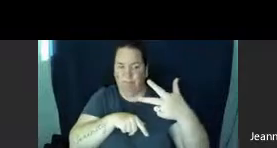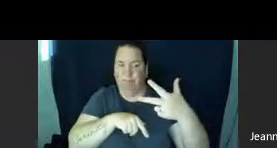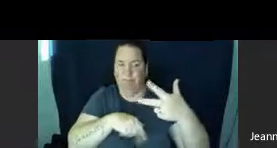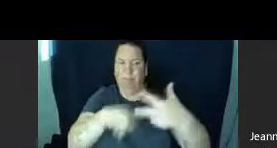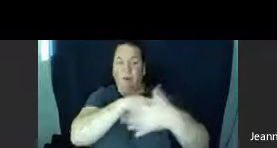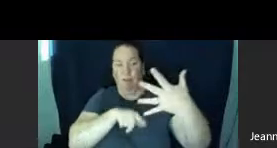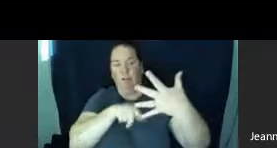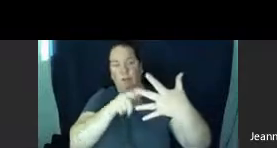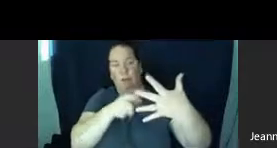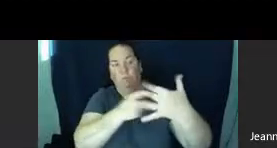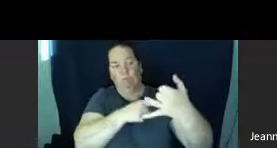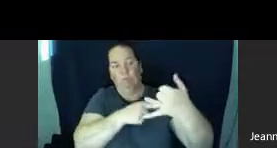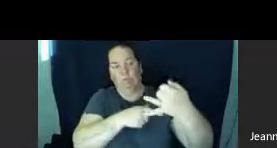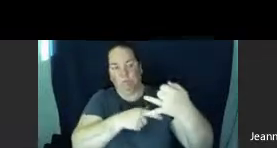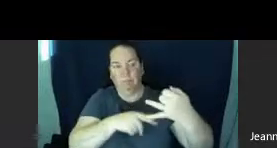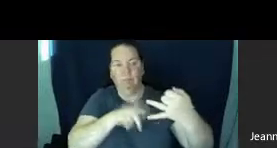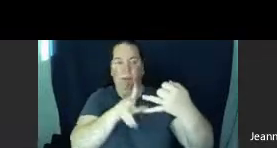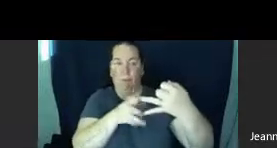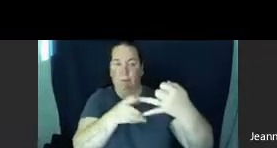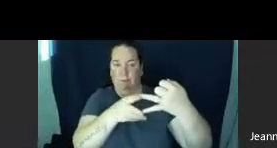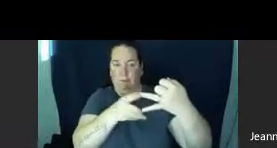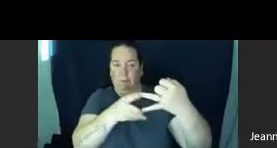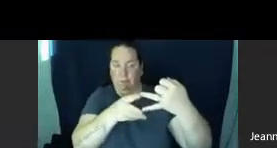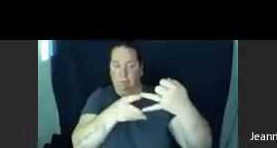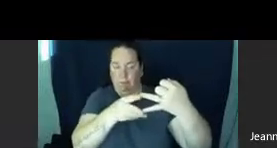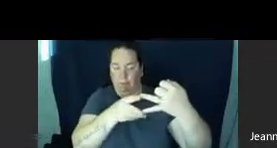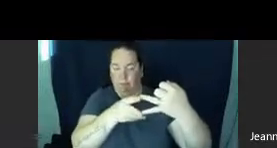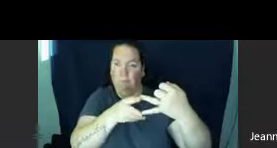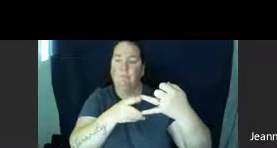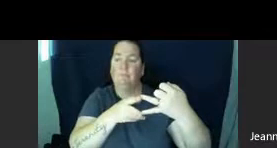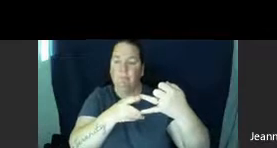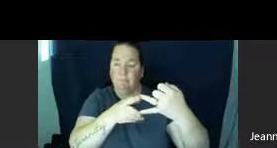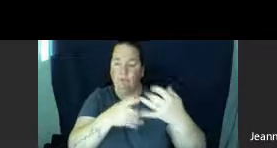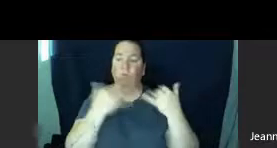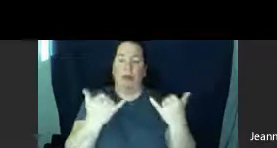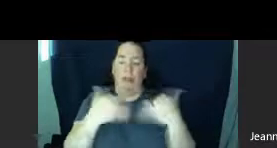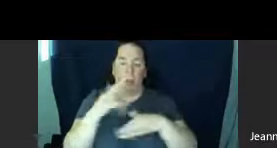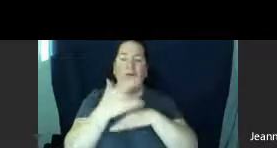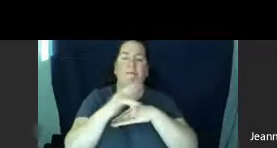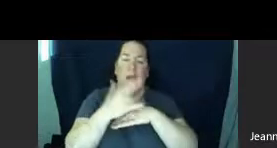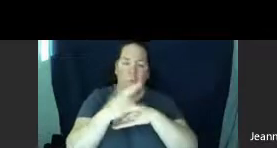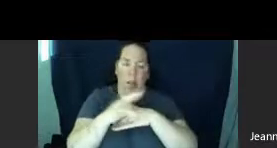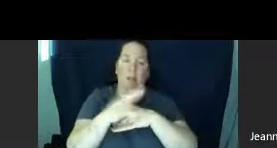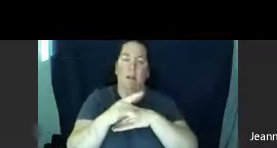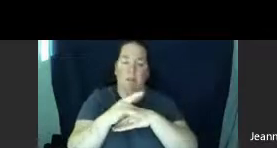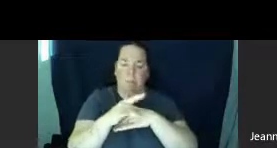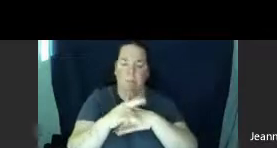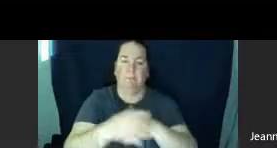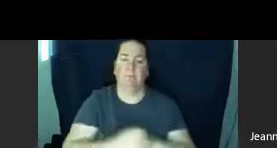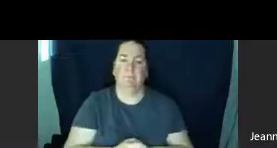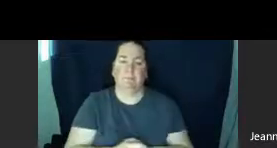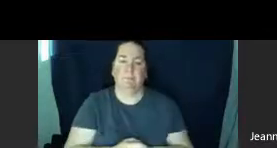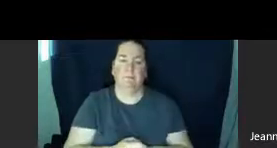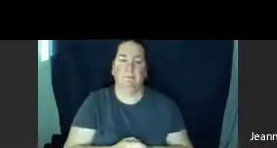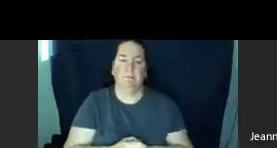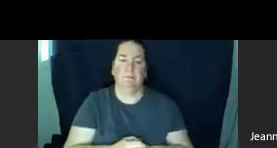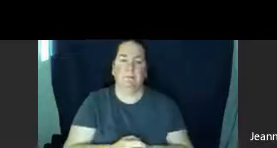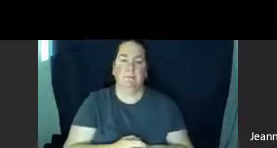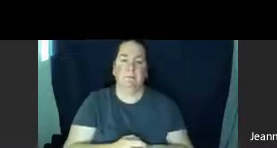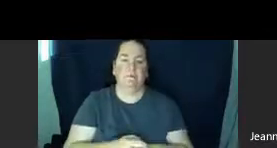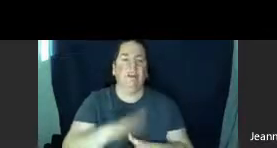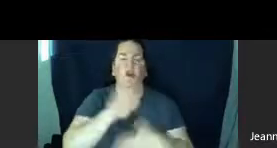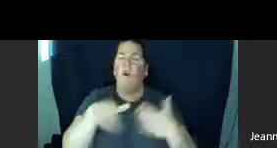from distribution. So the ones in green are the ones that are currently available to us, and they're all a little bit different.